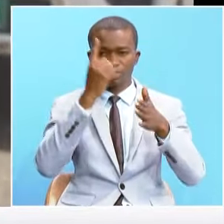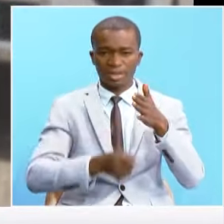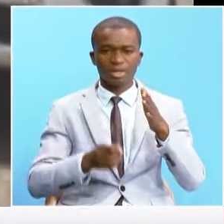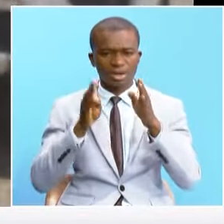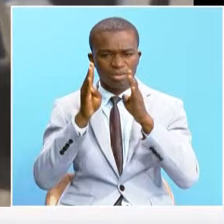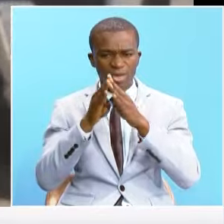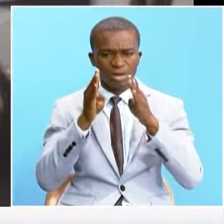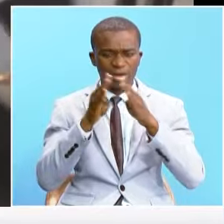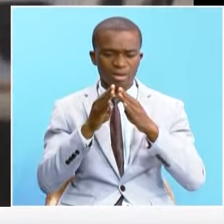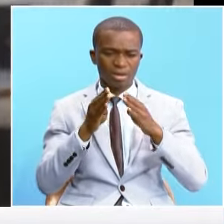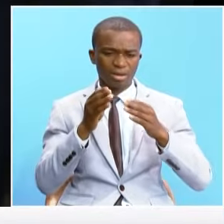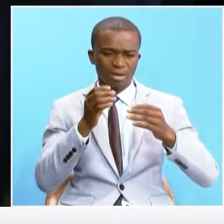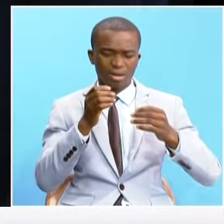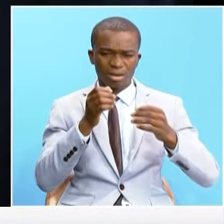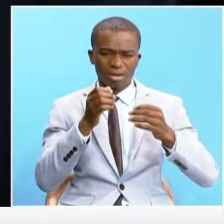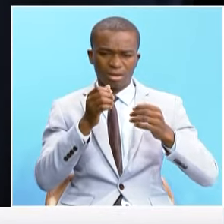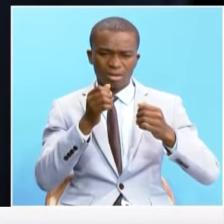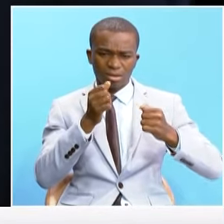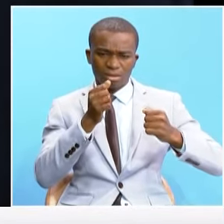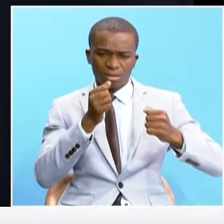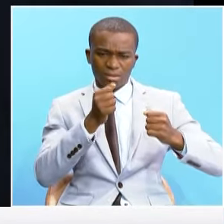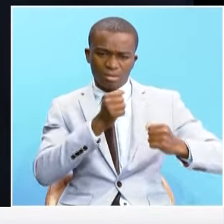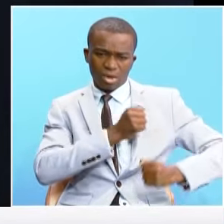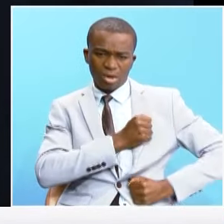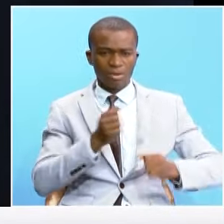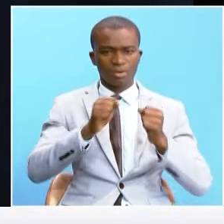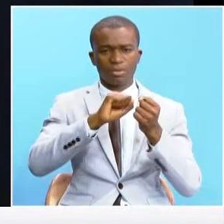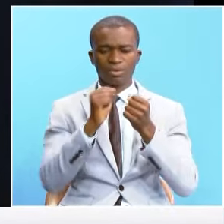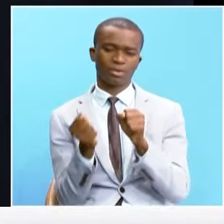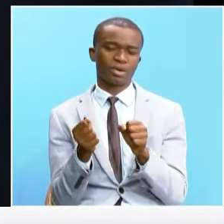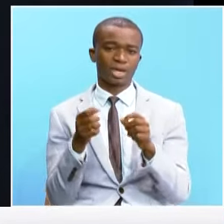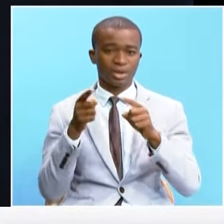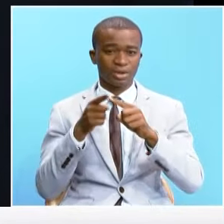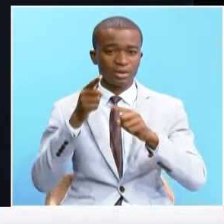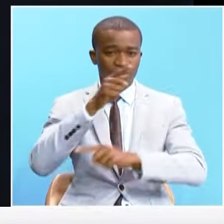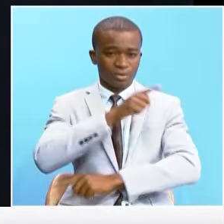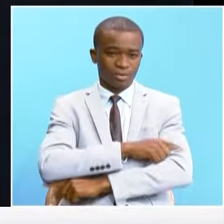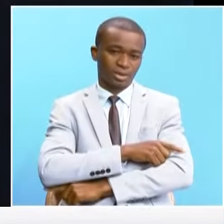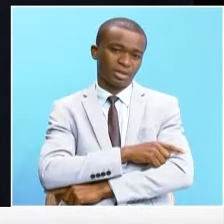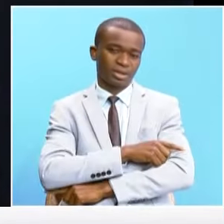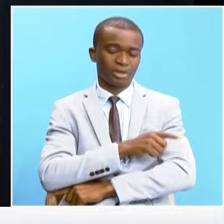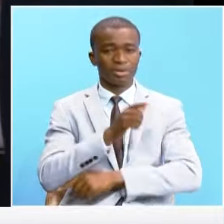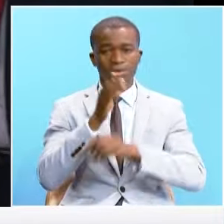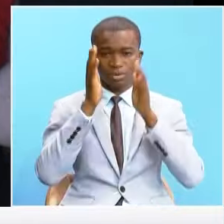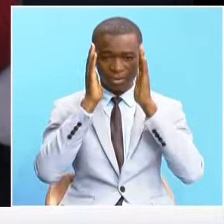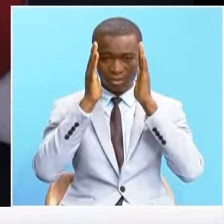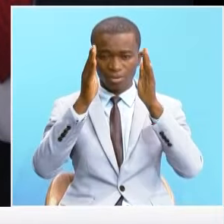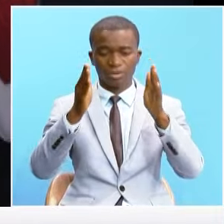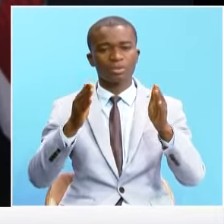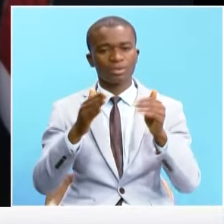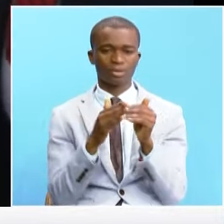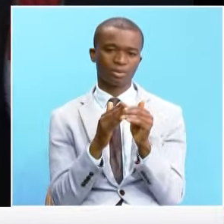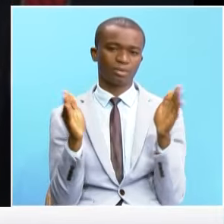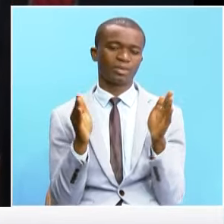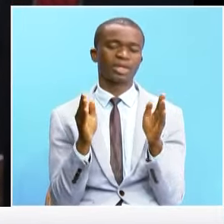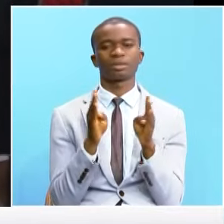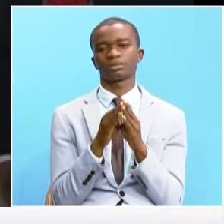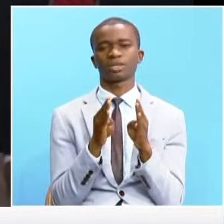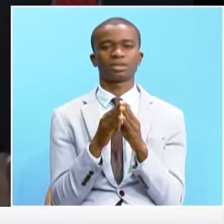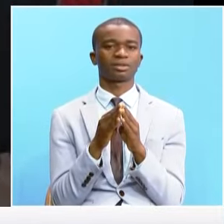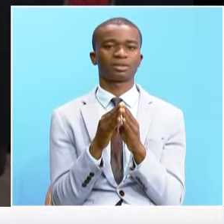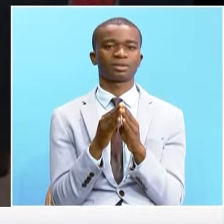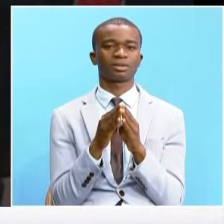and Security, JPC. The delegation today attended the opening of the officials' meeting in the